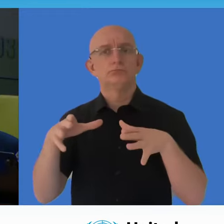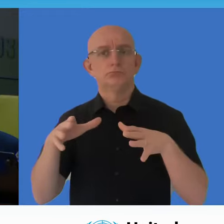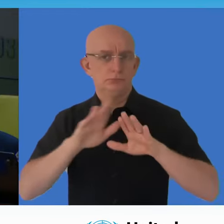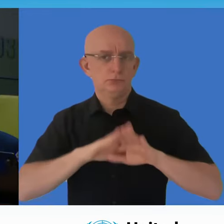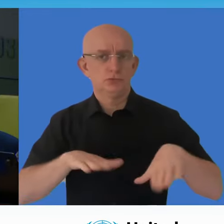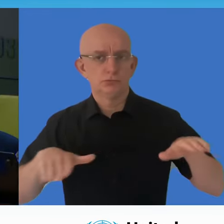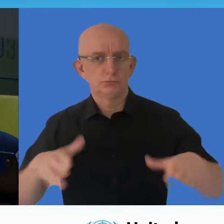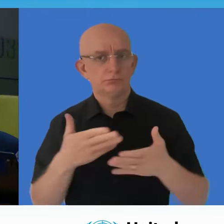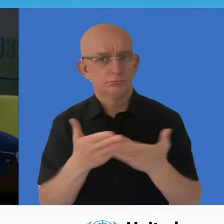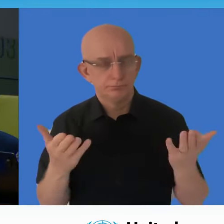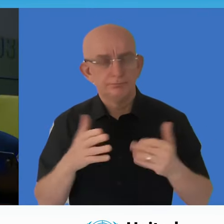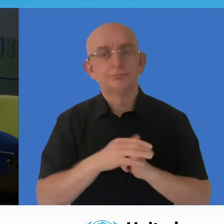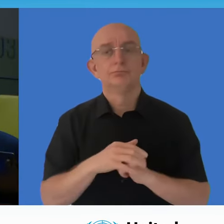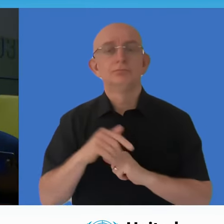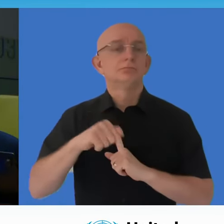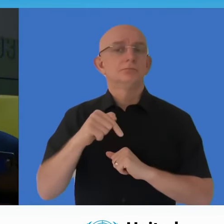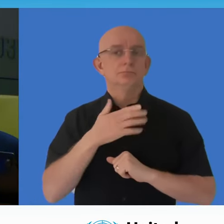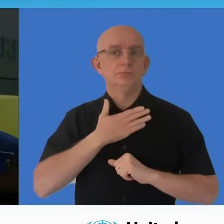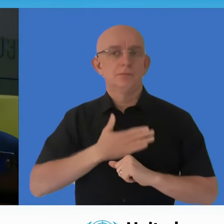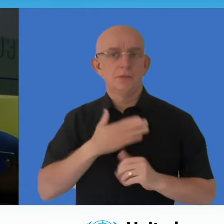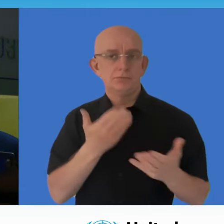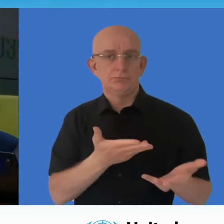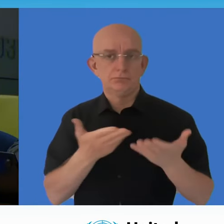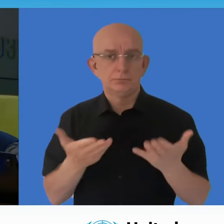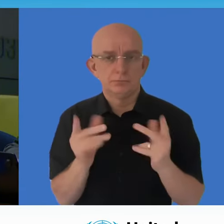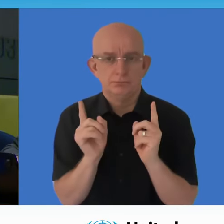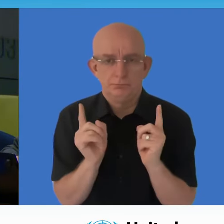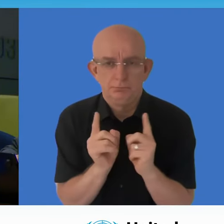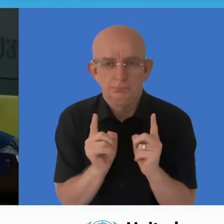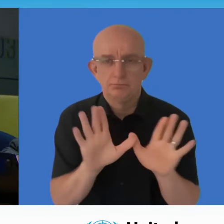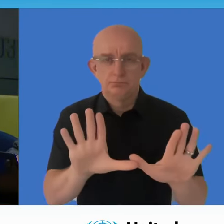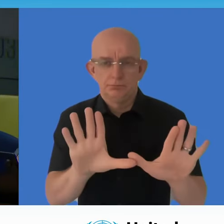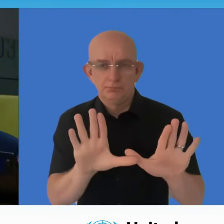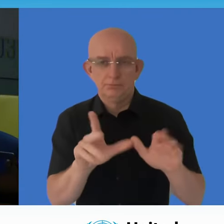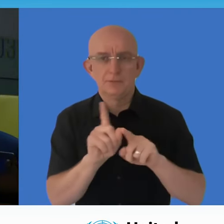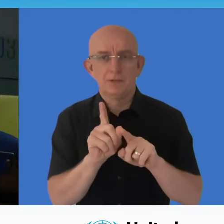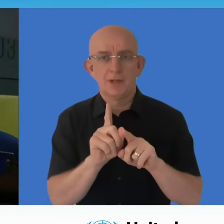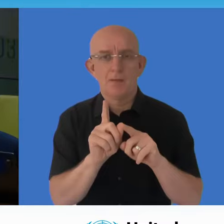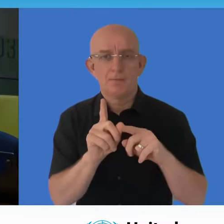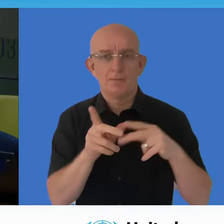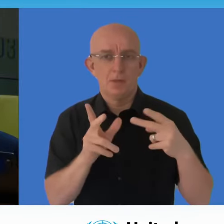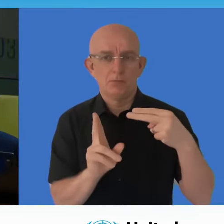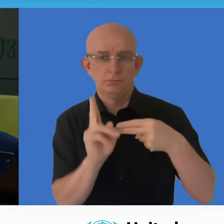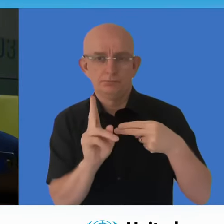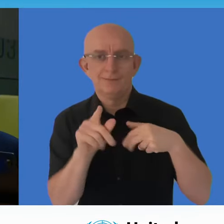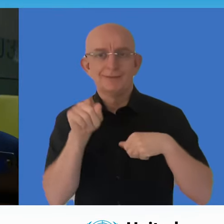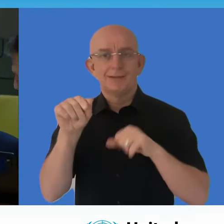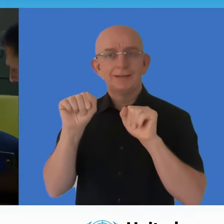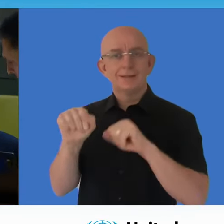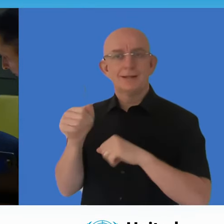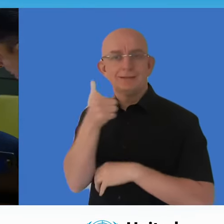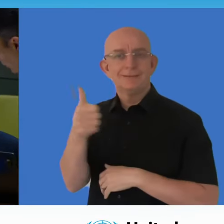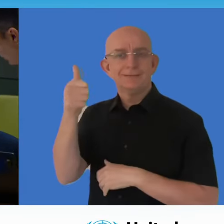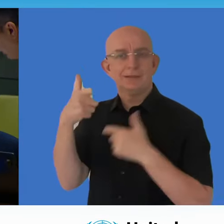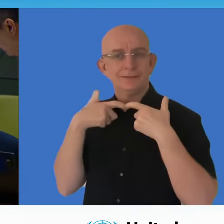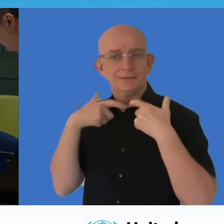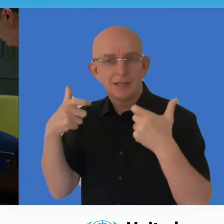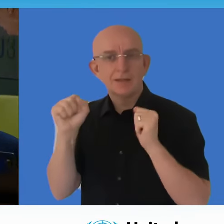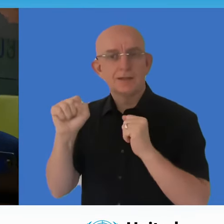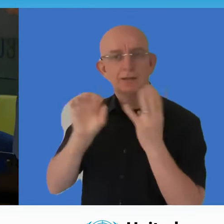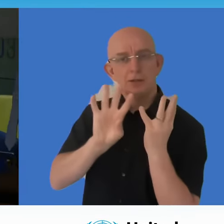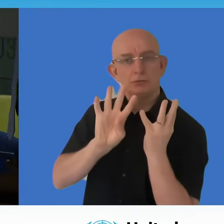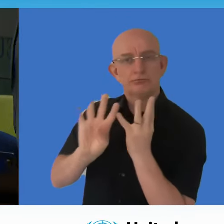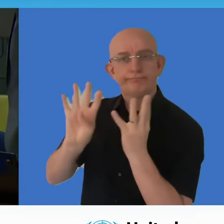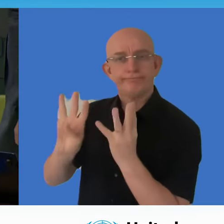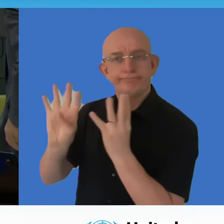briefly pause the meeting to allow the Secretary General and other distinguished guests to take their leave and for the podium to be rearranged for the